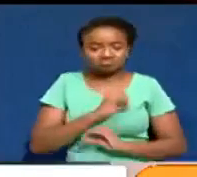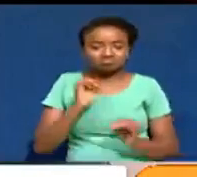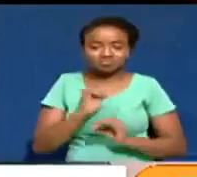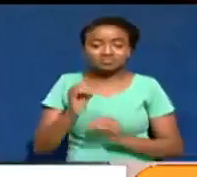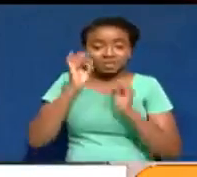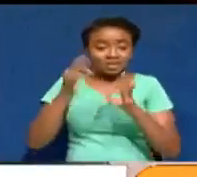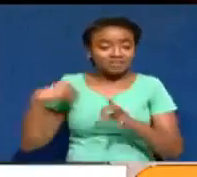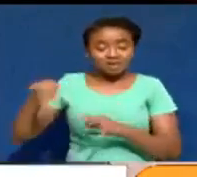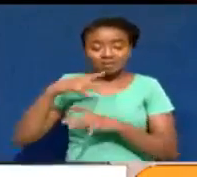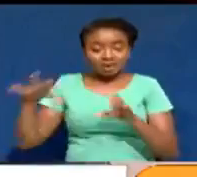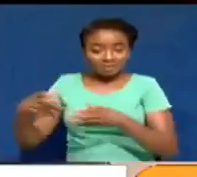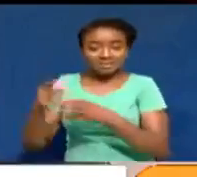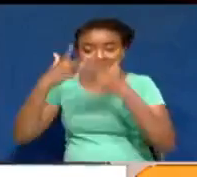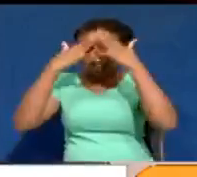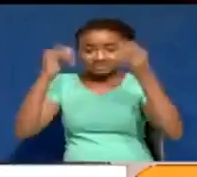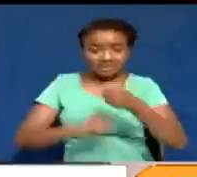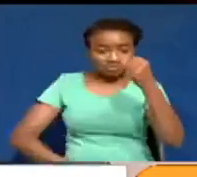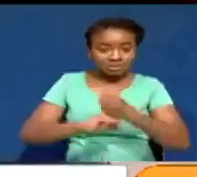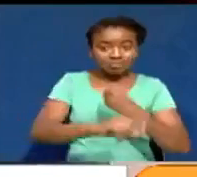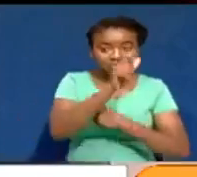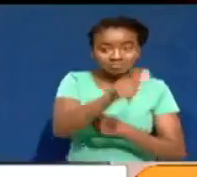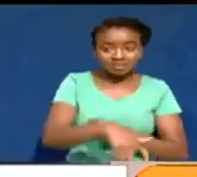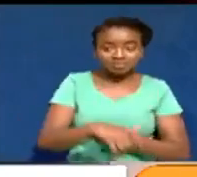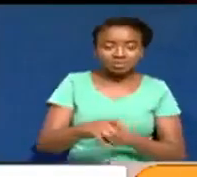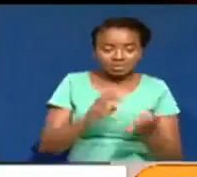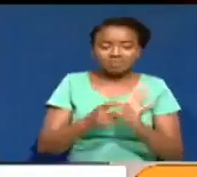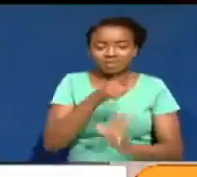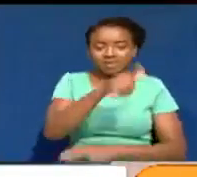movement decides to make an allegiance to anyone, I believe it will be a real person. Okay.